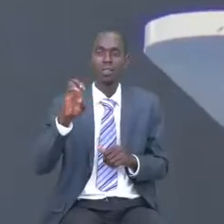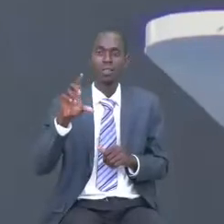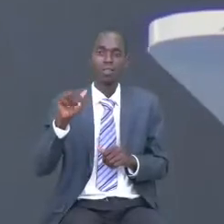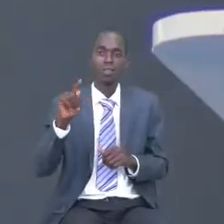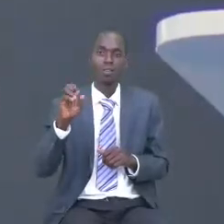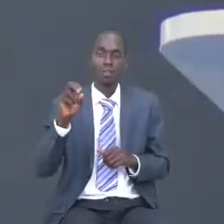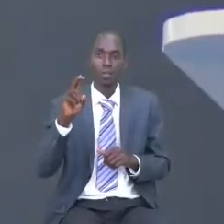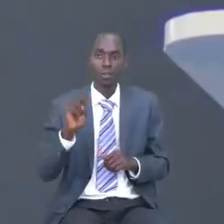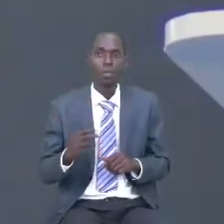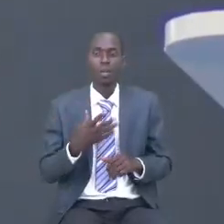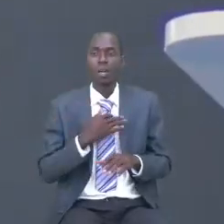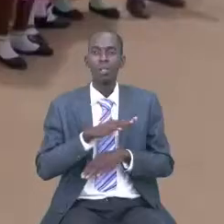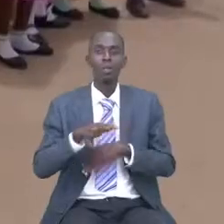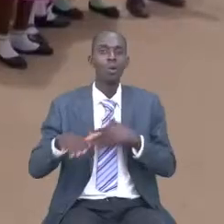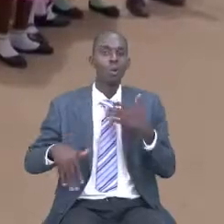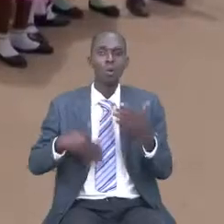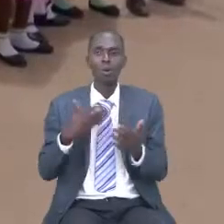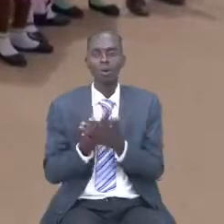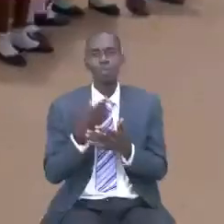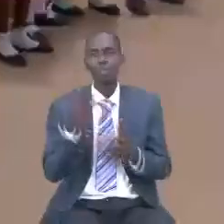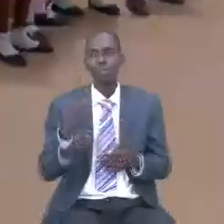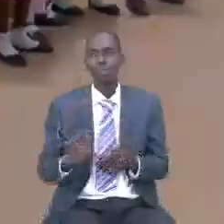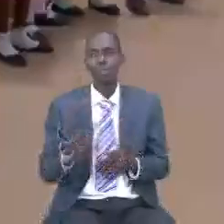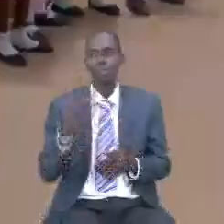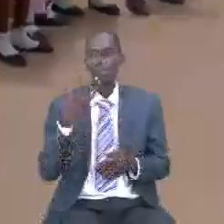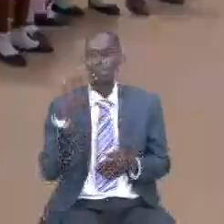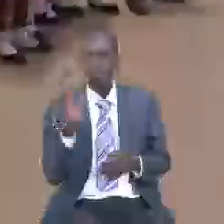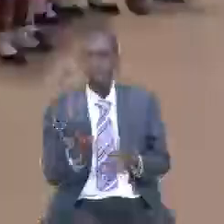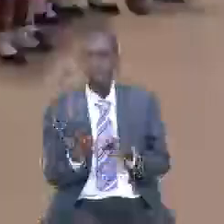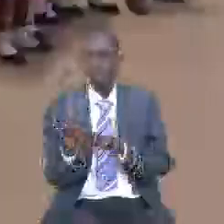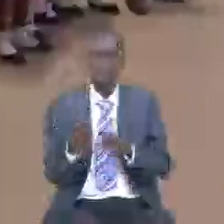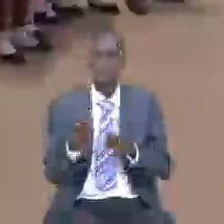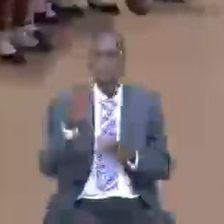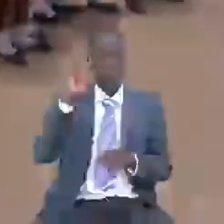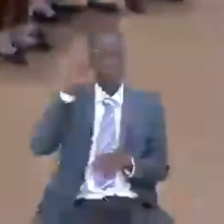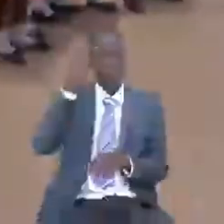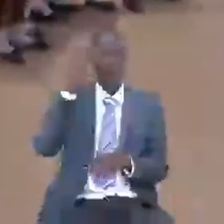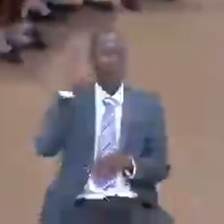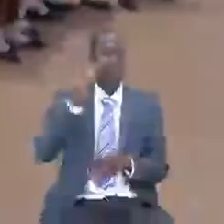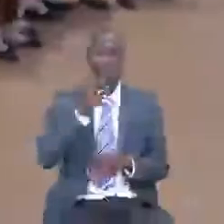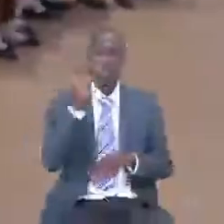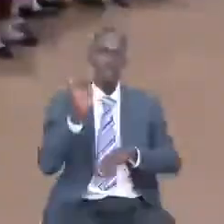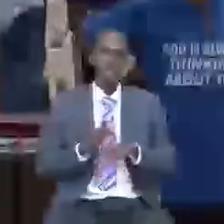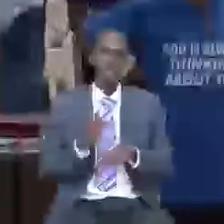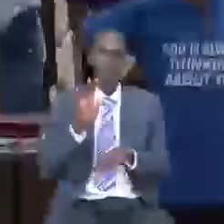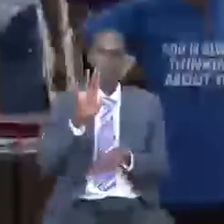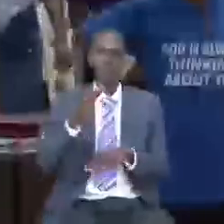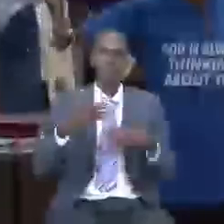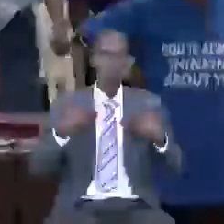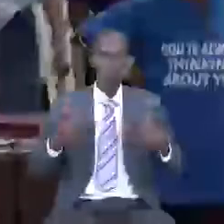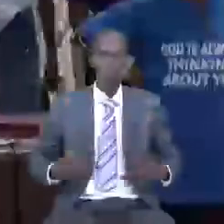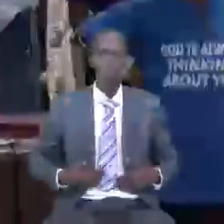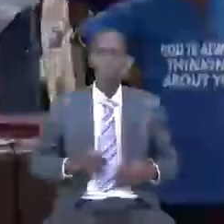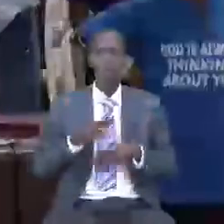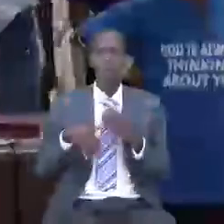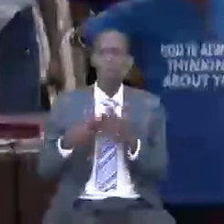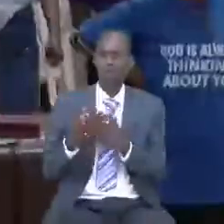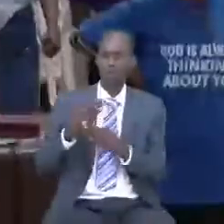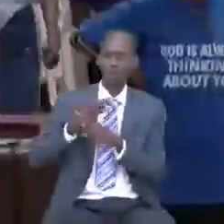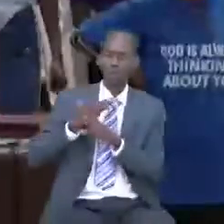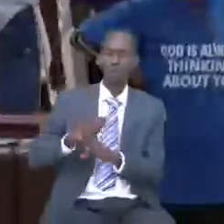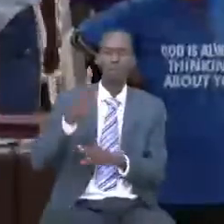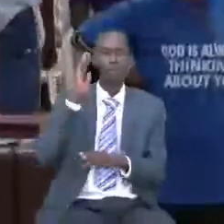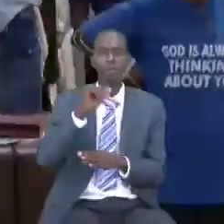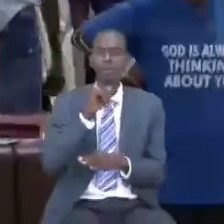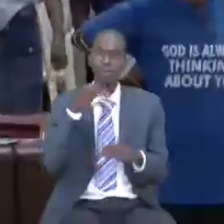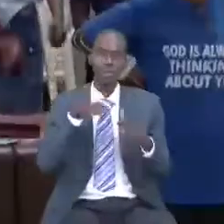enter your body. Amen. Will not enter your soul. Amen. Mistreatment will not enter